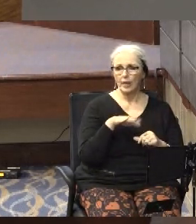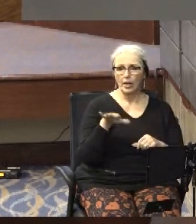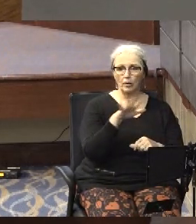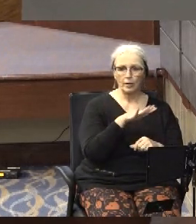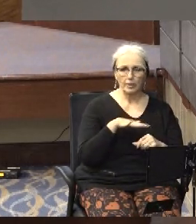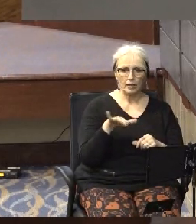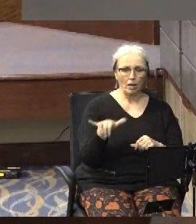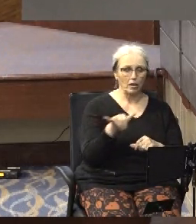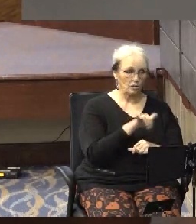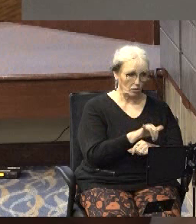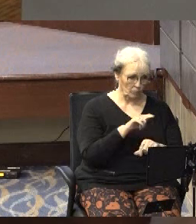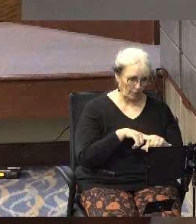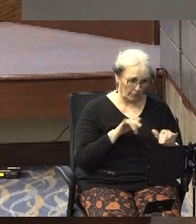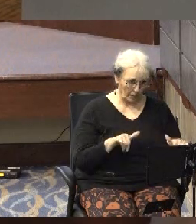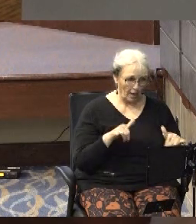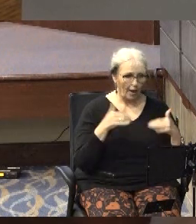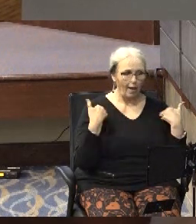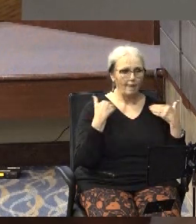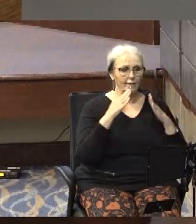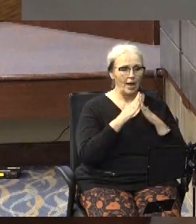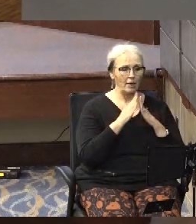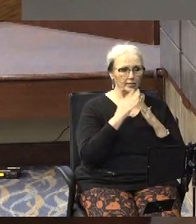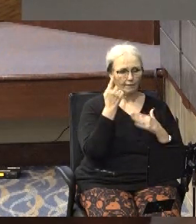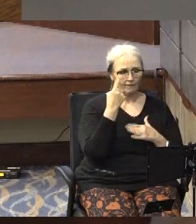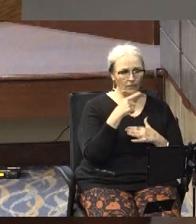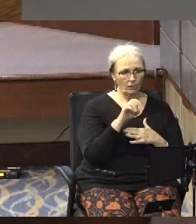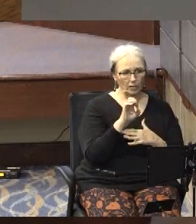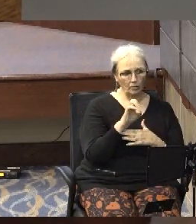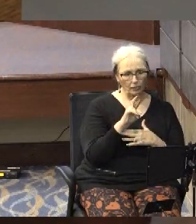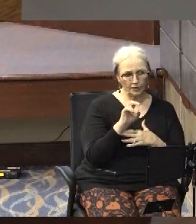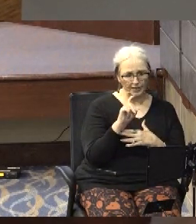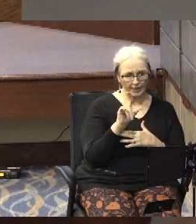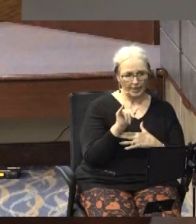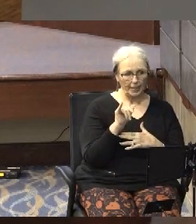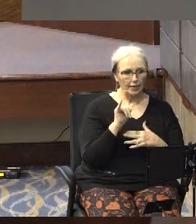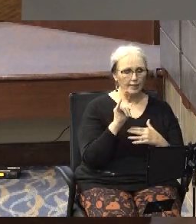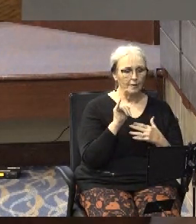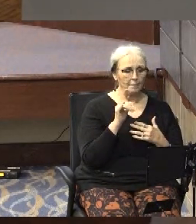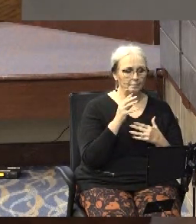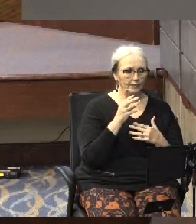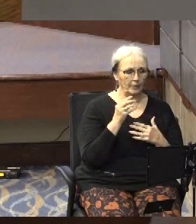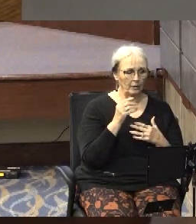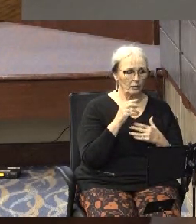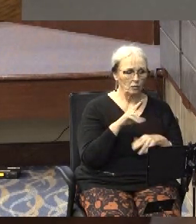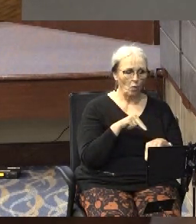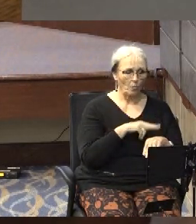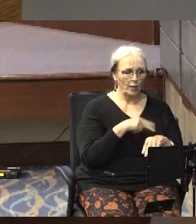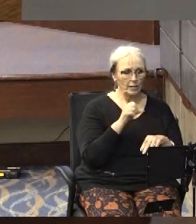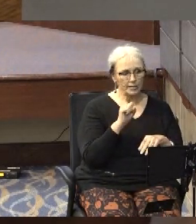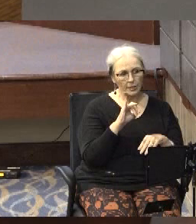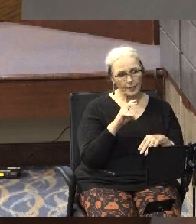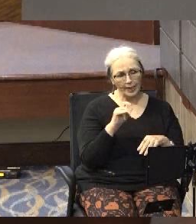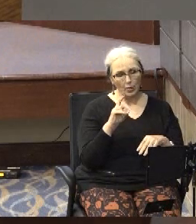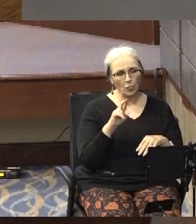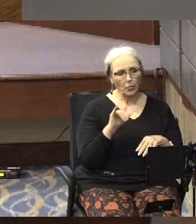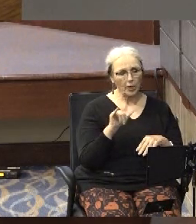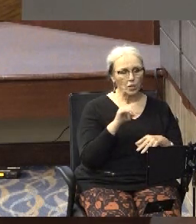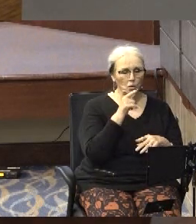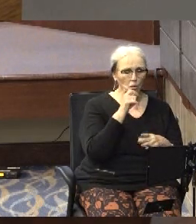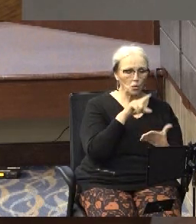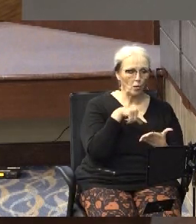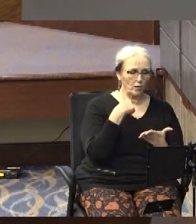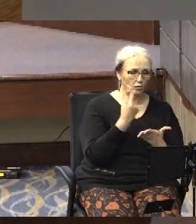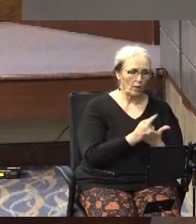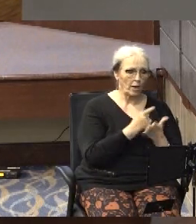as to provide housing for clergy. Typically, seminarians graduate and